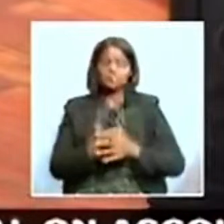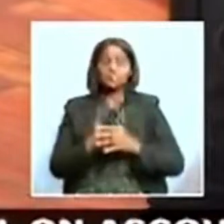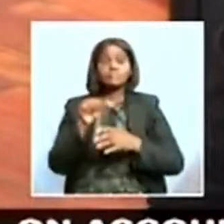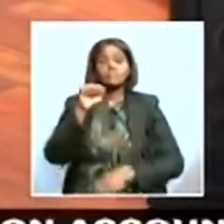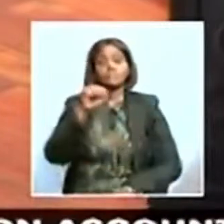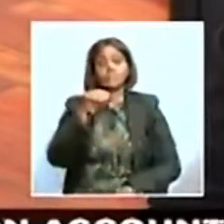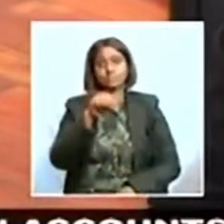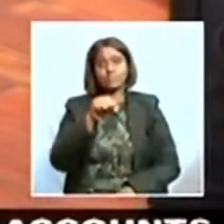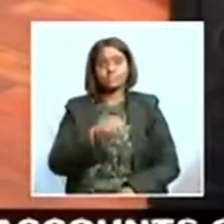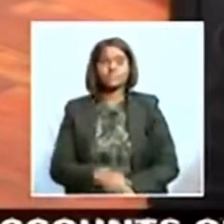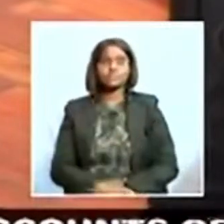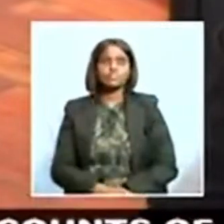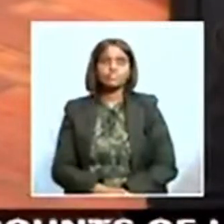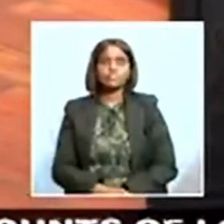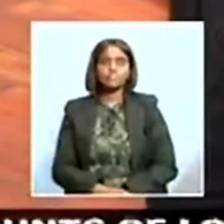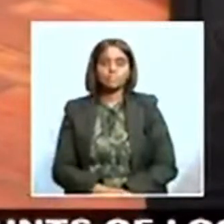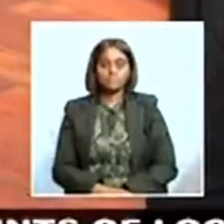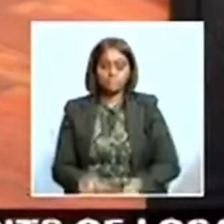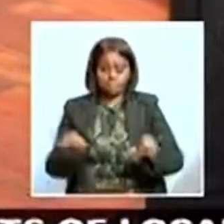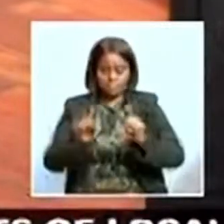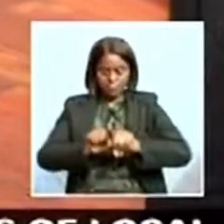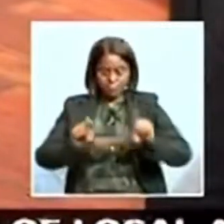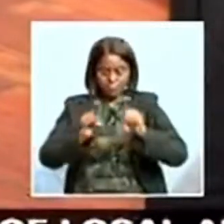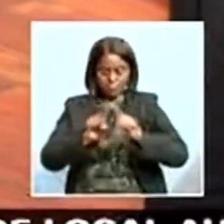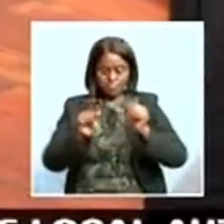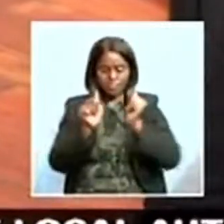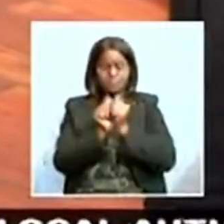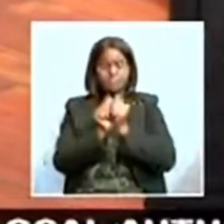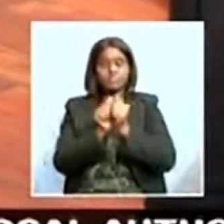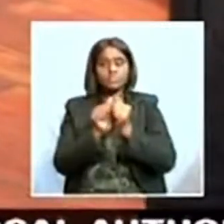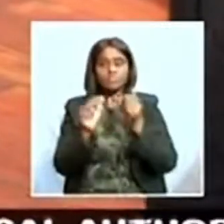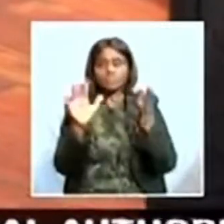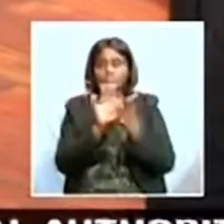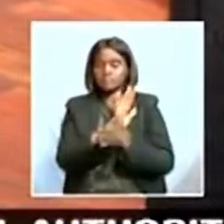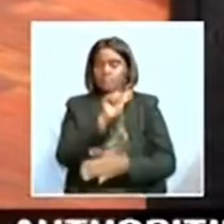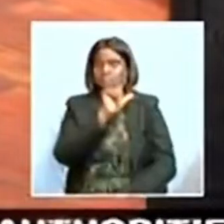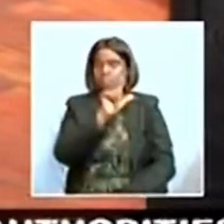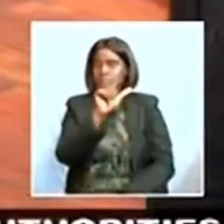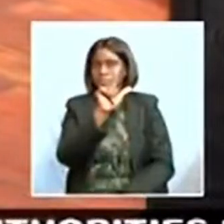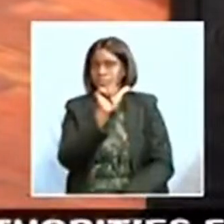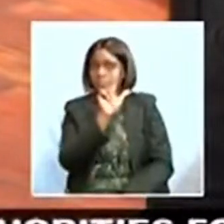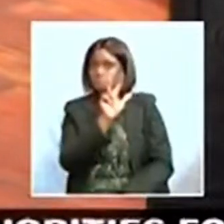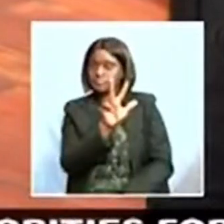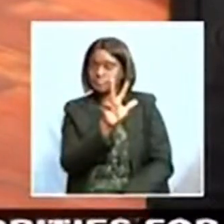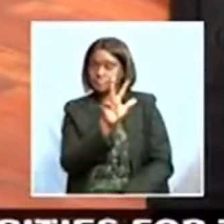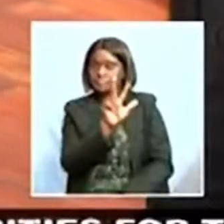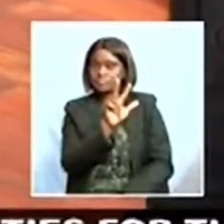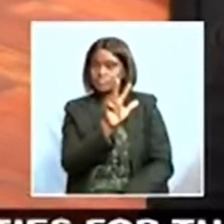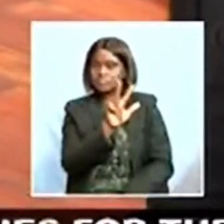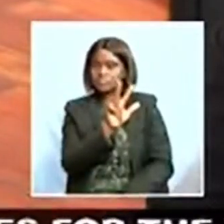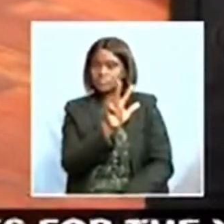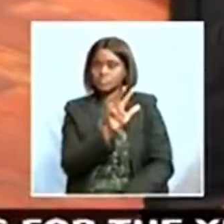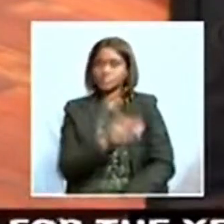Yes. The same applies to page 23.